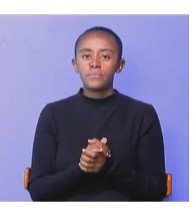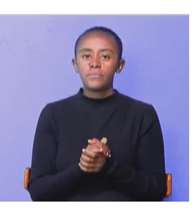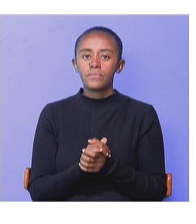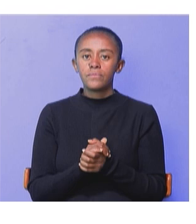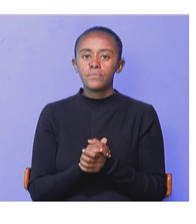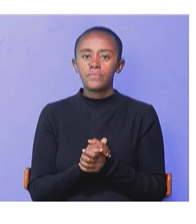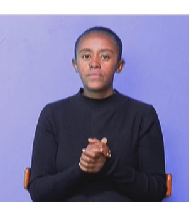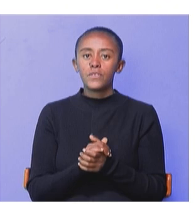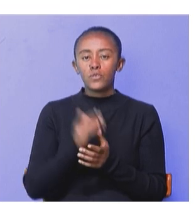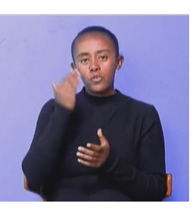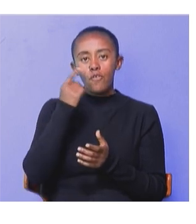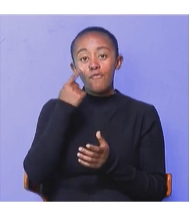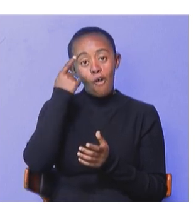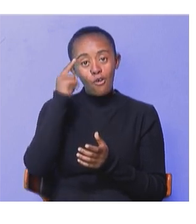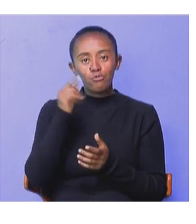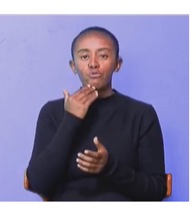for good health.